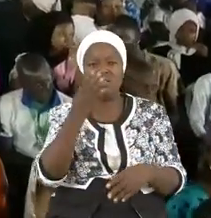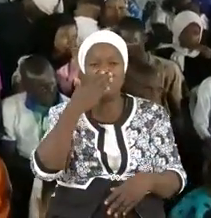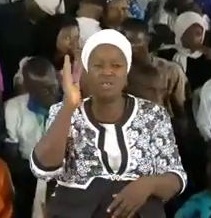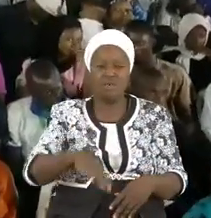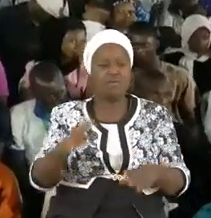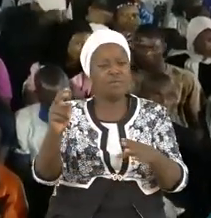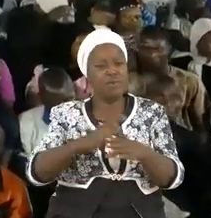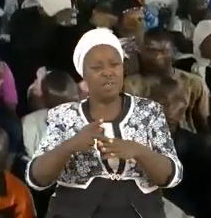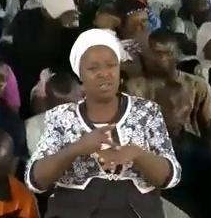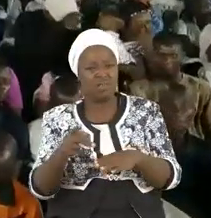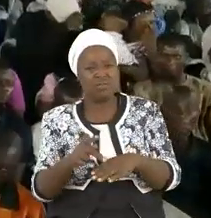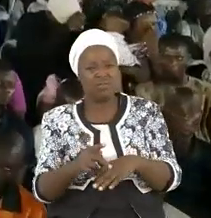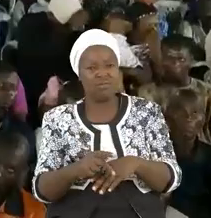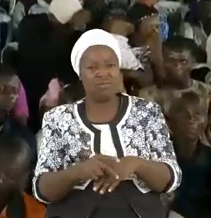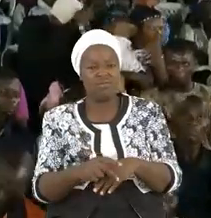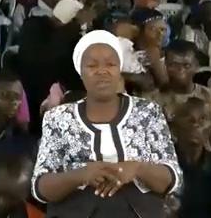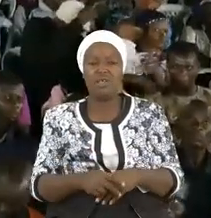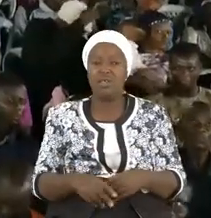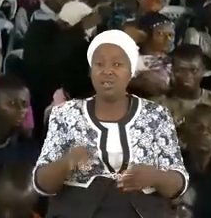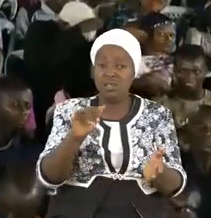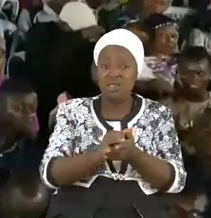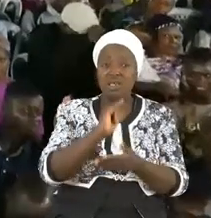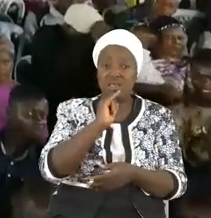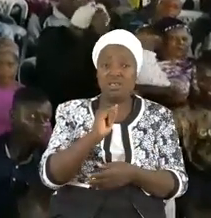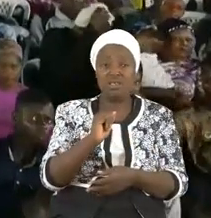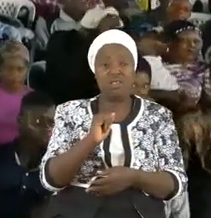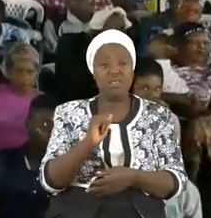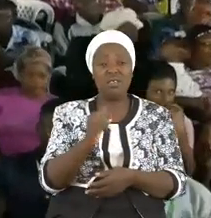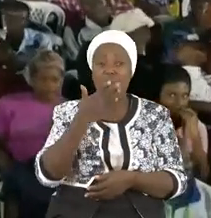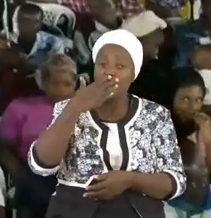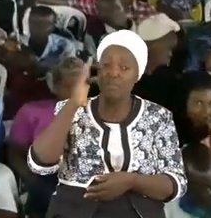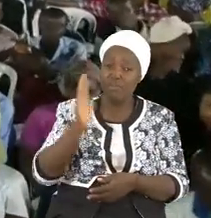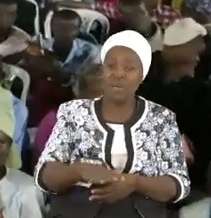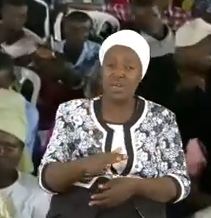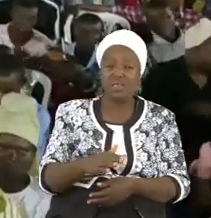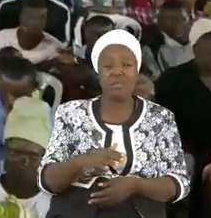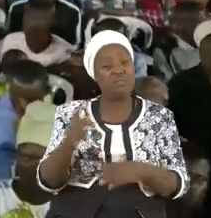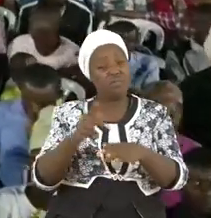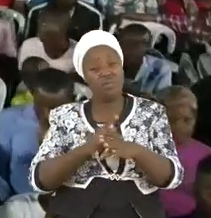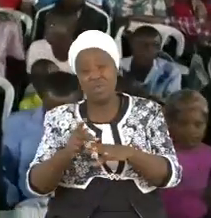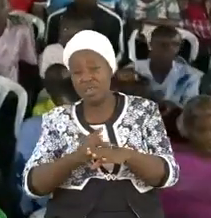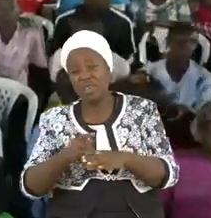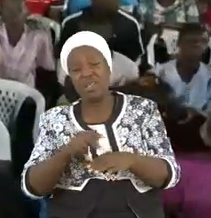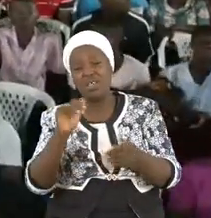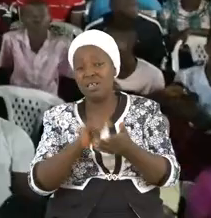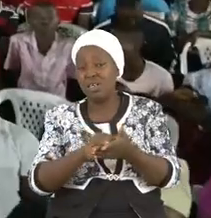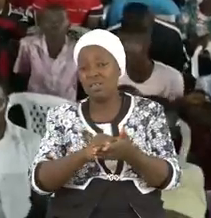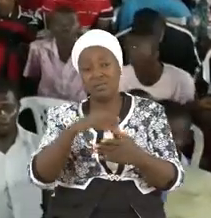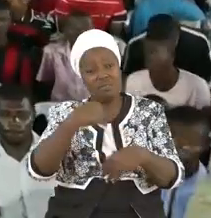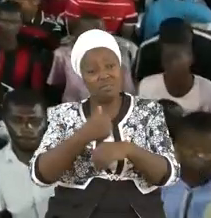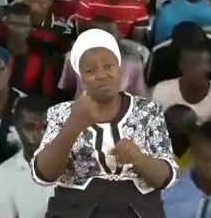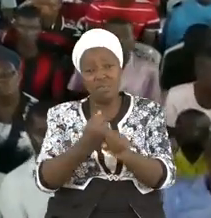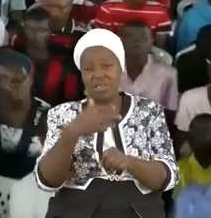people. That's an evil people, that evil practice that makes the life of my